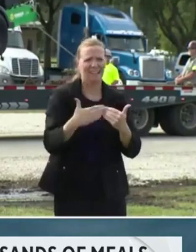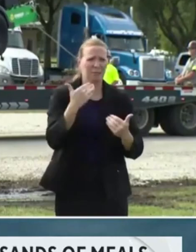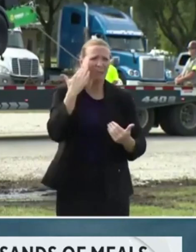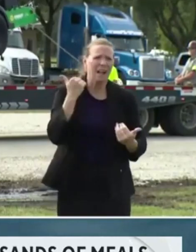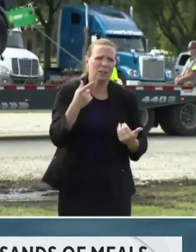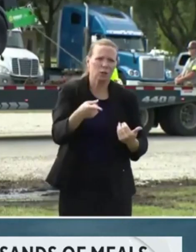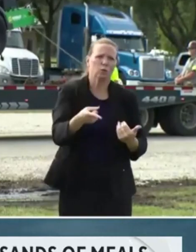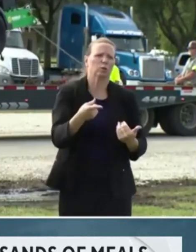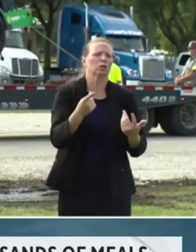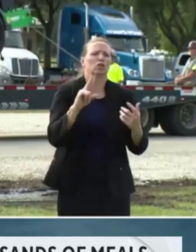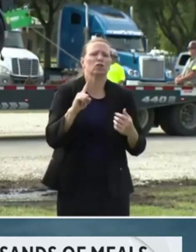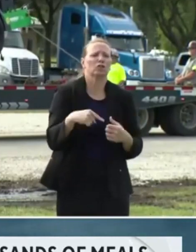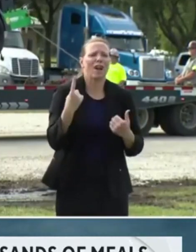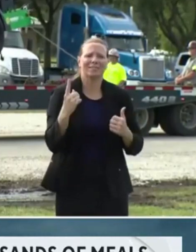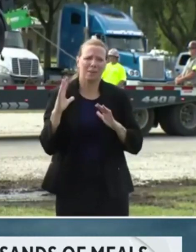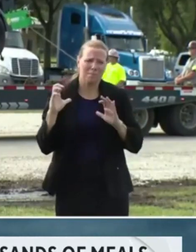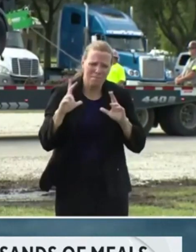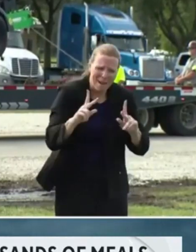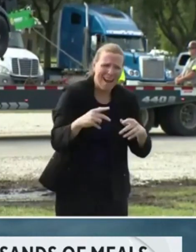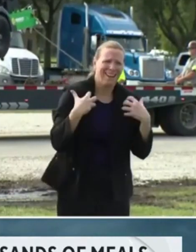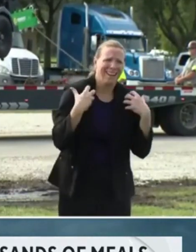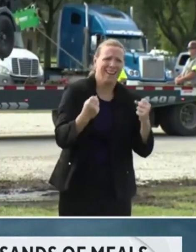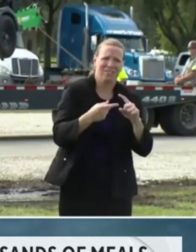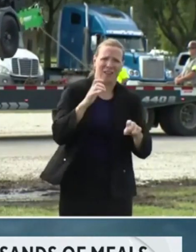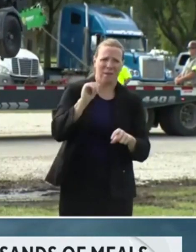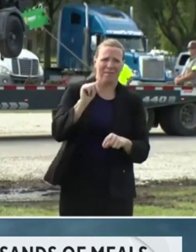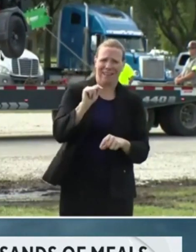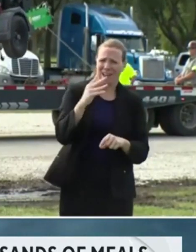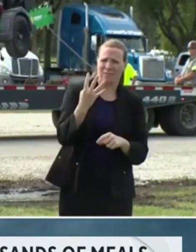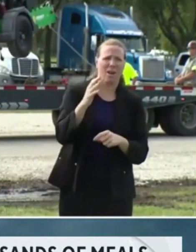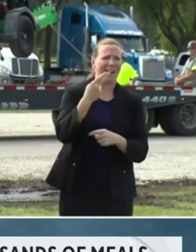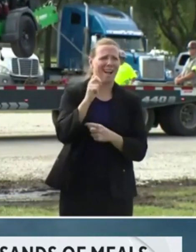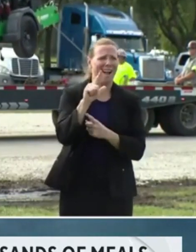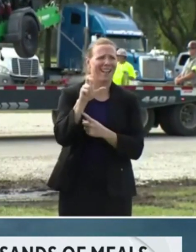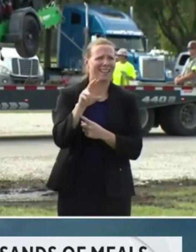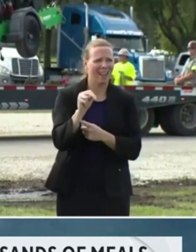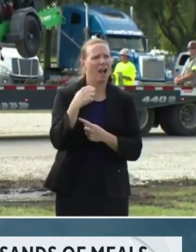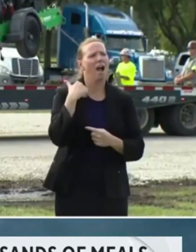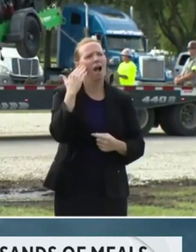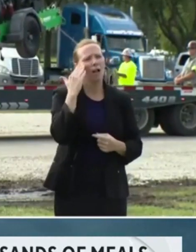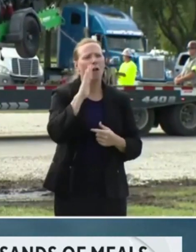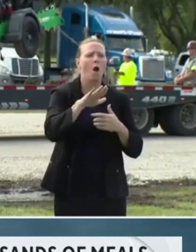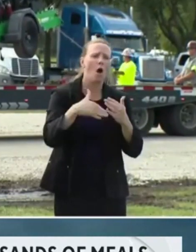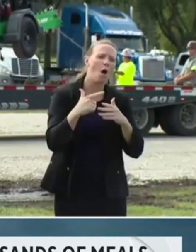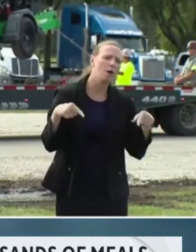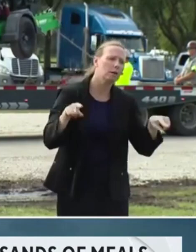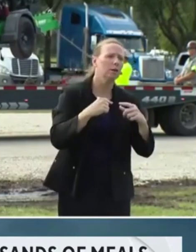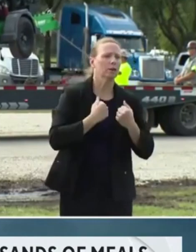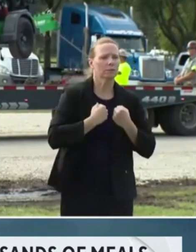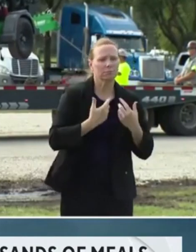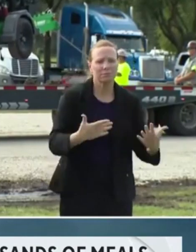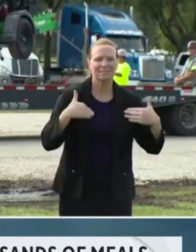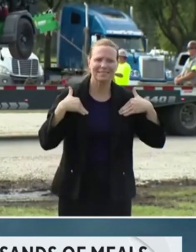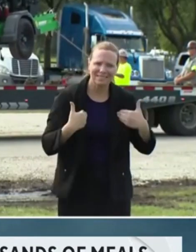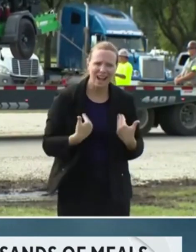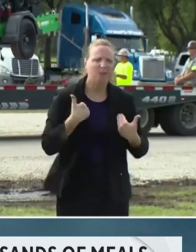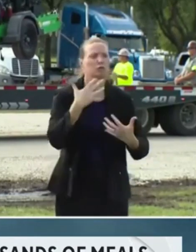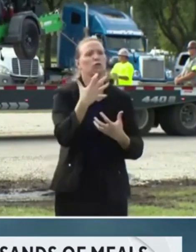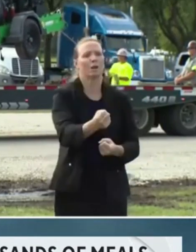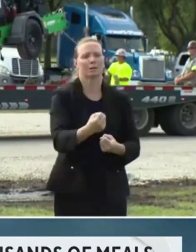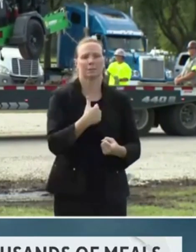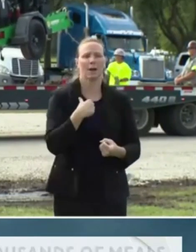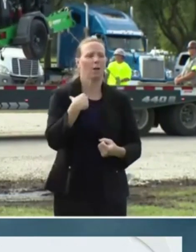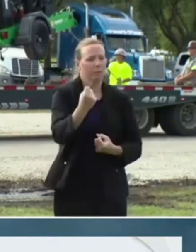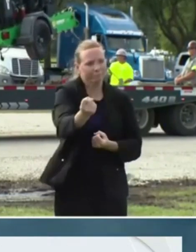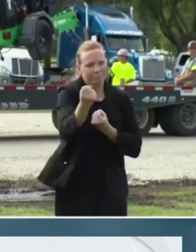to a Category 4 storm, Helene, to have it done. I know everybody's tired. Trust me, we get it. We're wearing